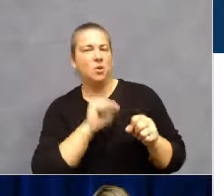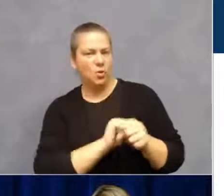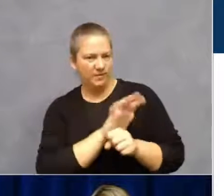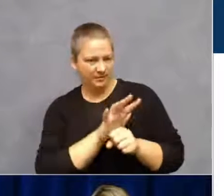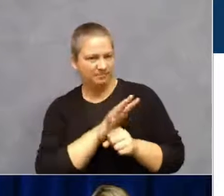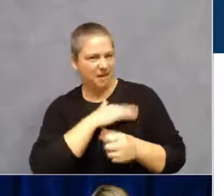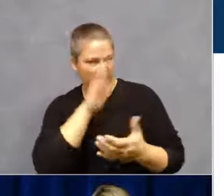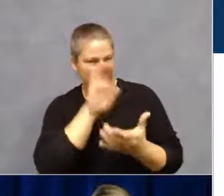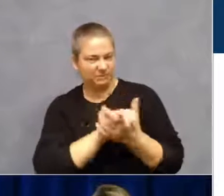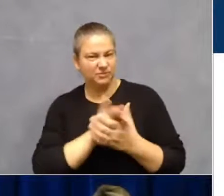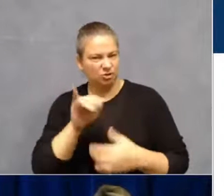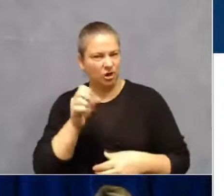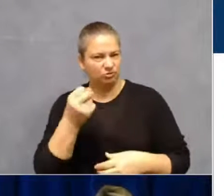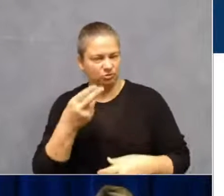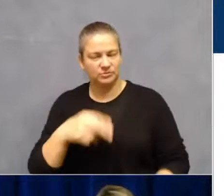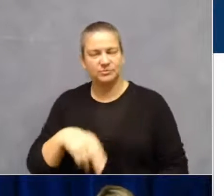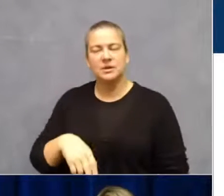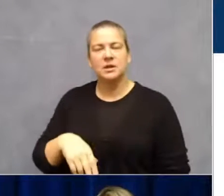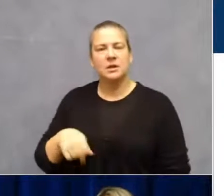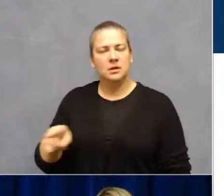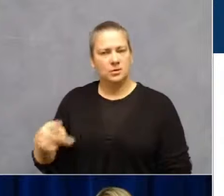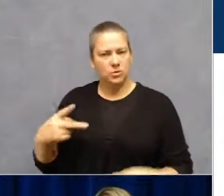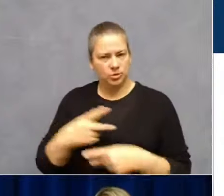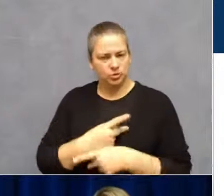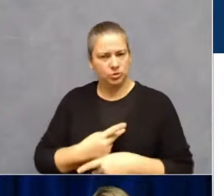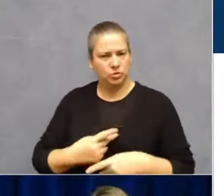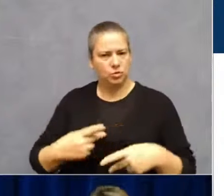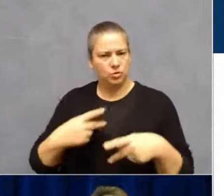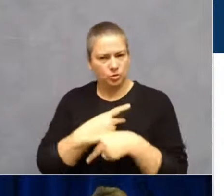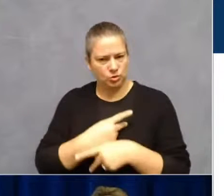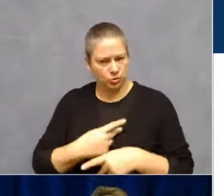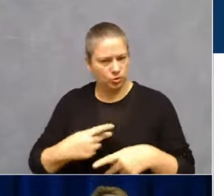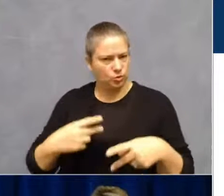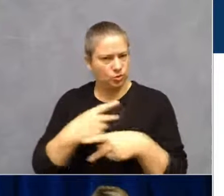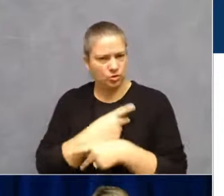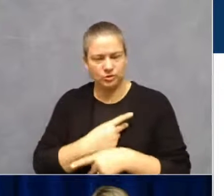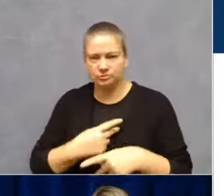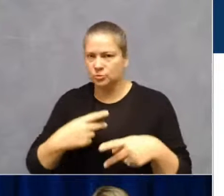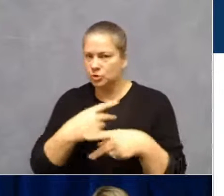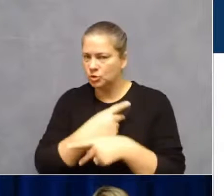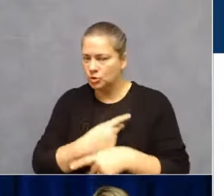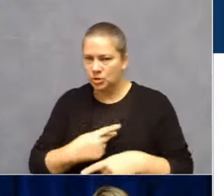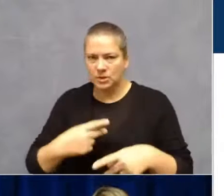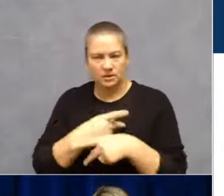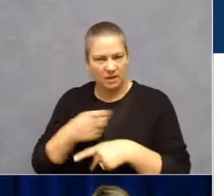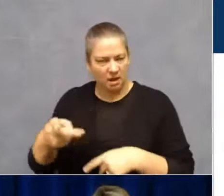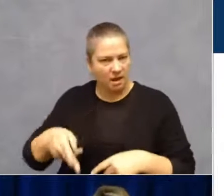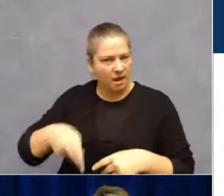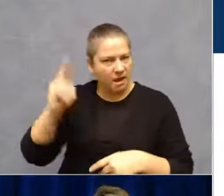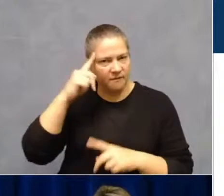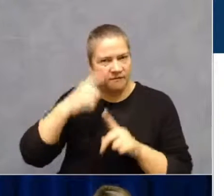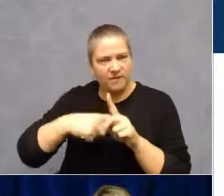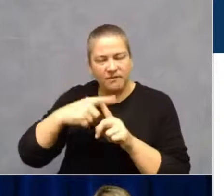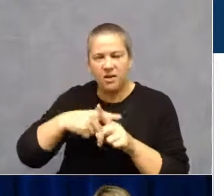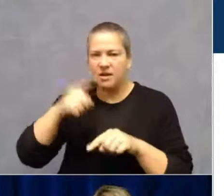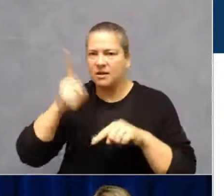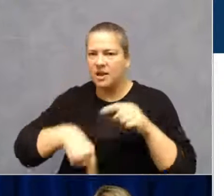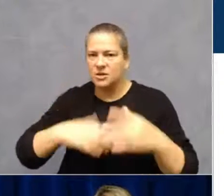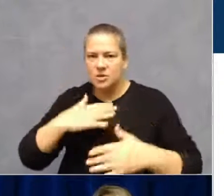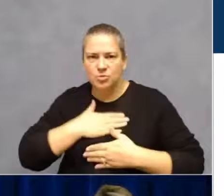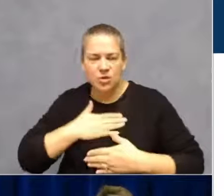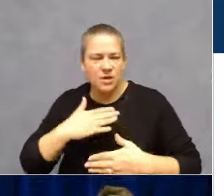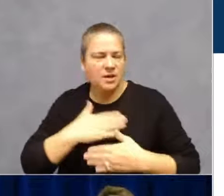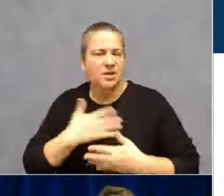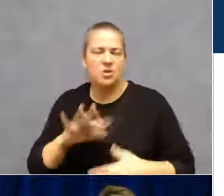Josh's condition continued to decline. His symptoms were unrelenting. He had a high fever, difficulty breathing, and a horrendous